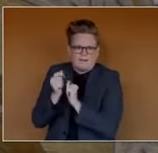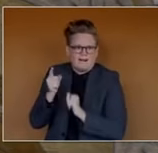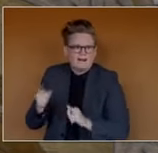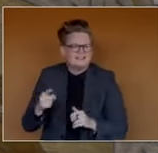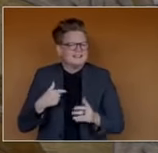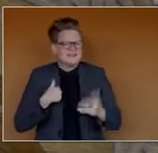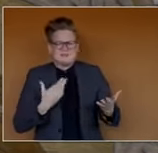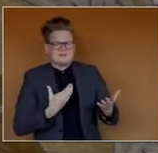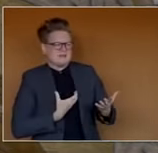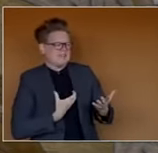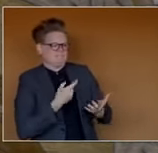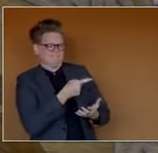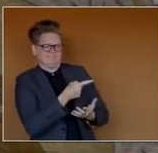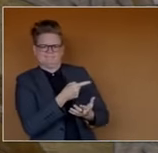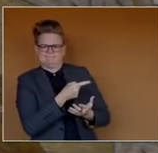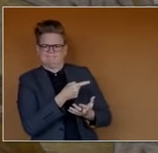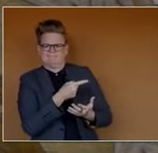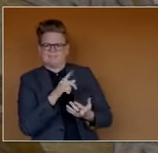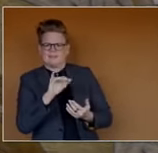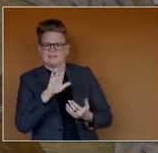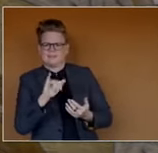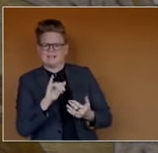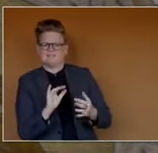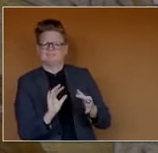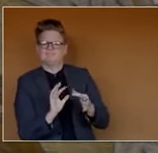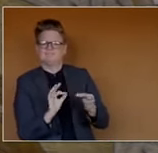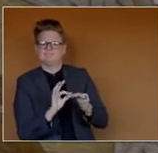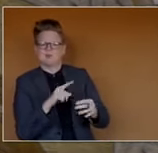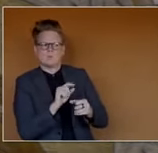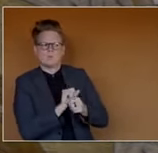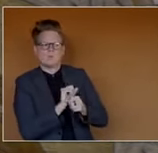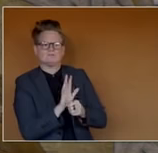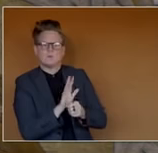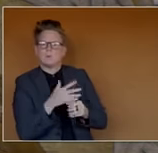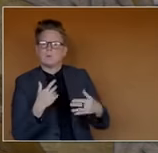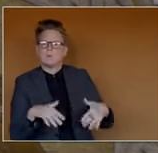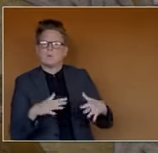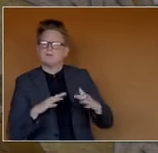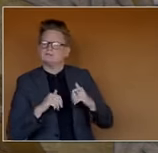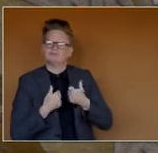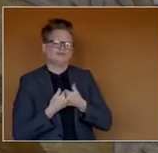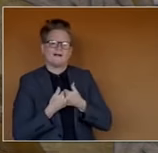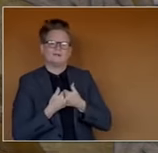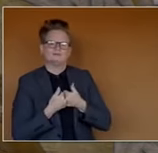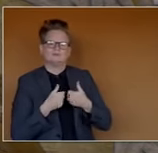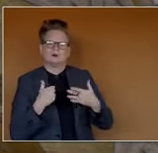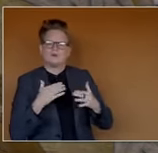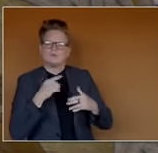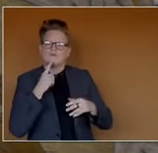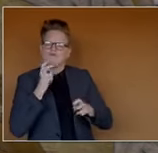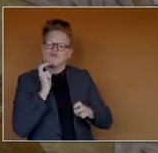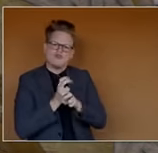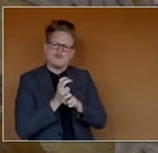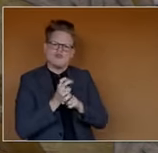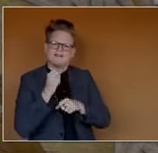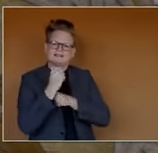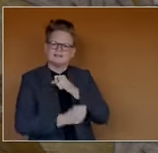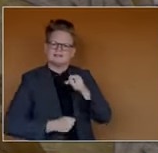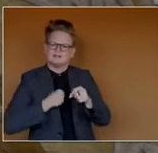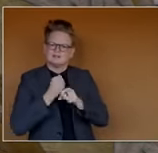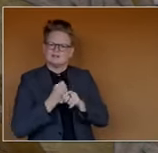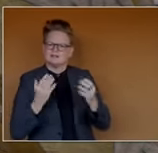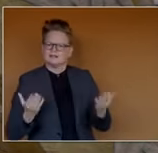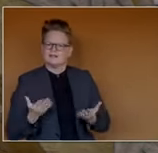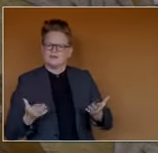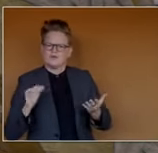know that COVID has been a very challenging year for every Californian, every American. It has touched every single person's